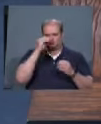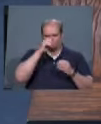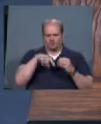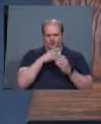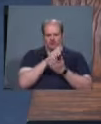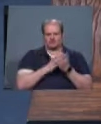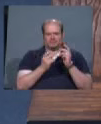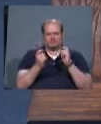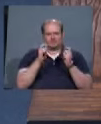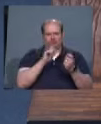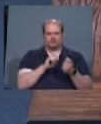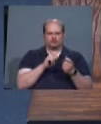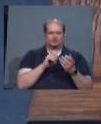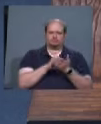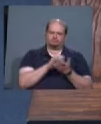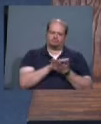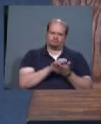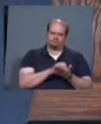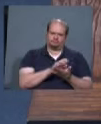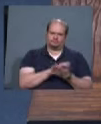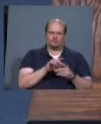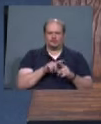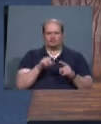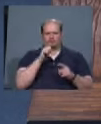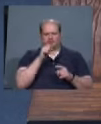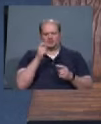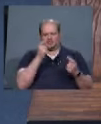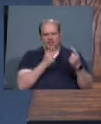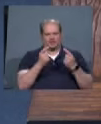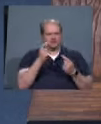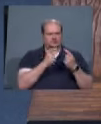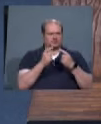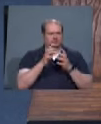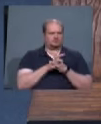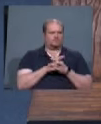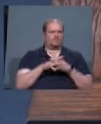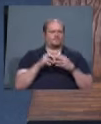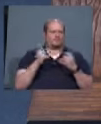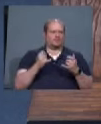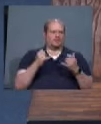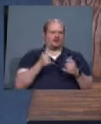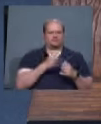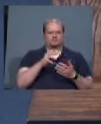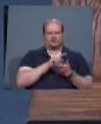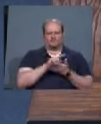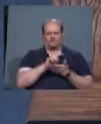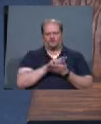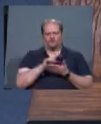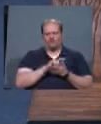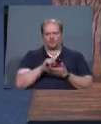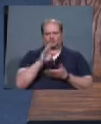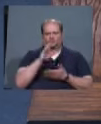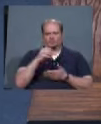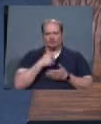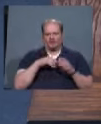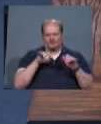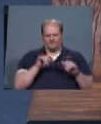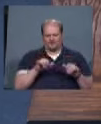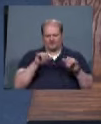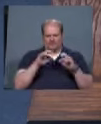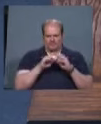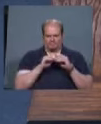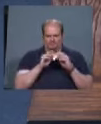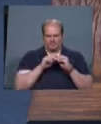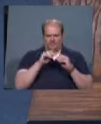changes, they were noted, but they were not taken into consideration. Now, in several weeks to come, they're going to have that same